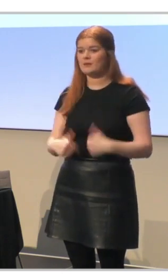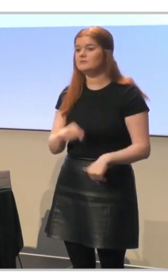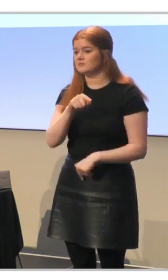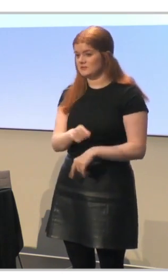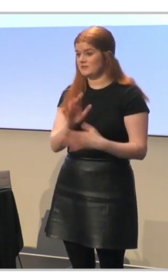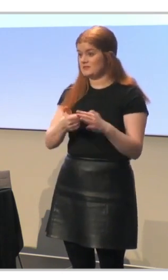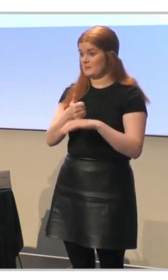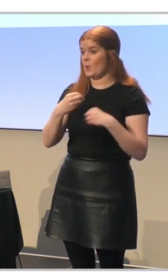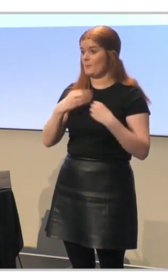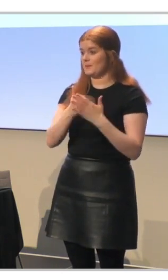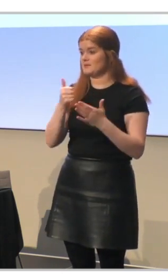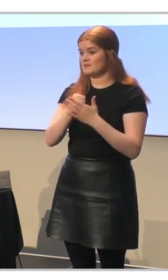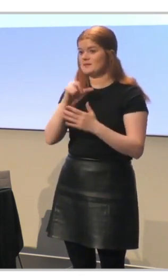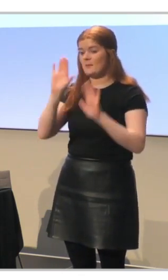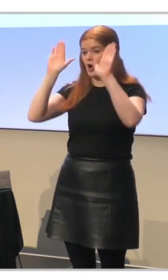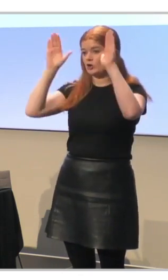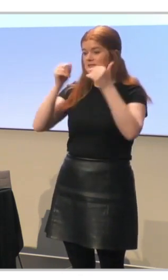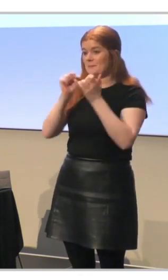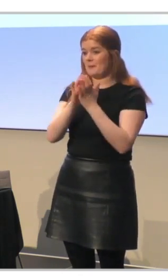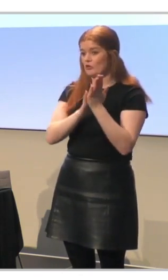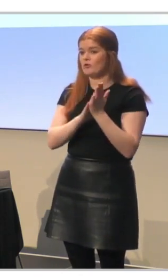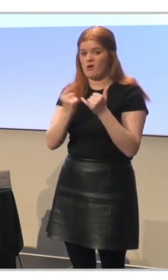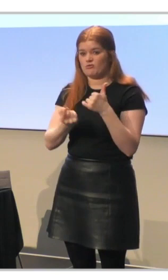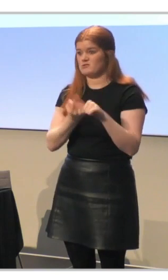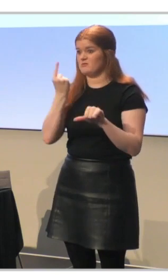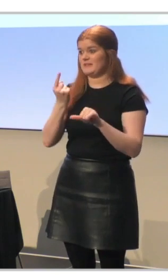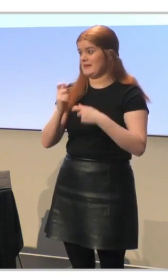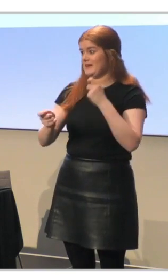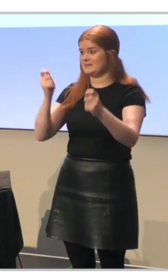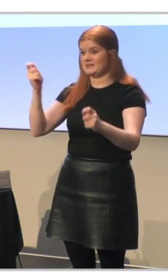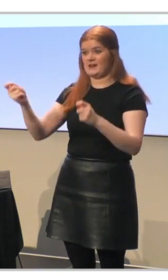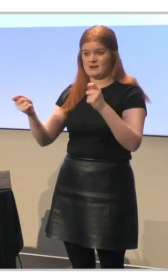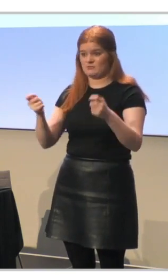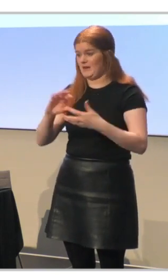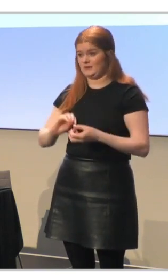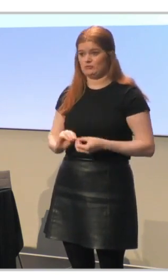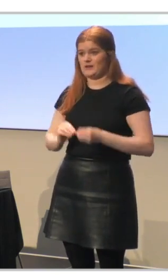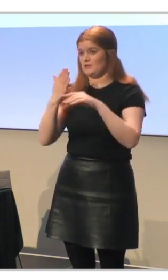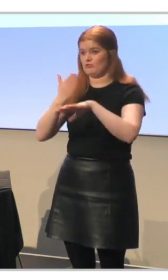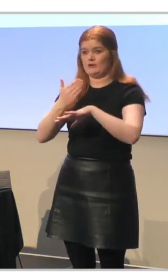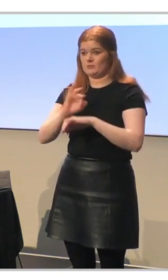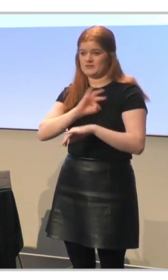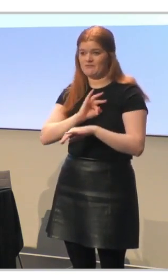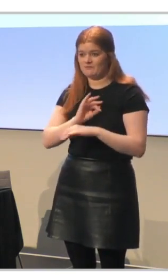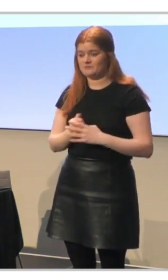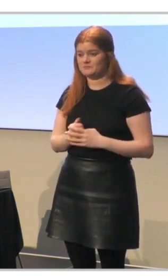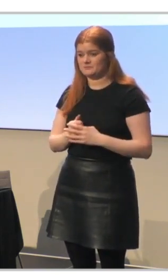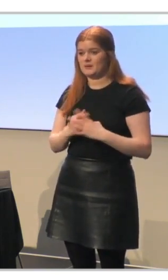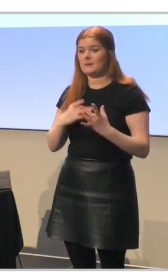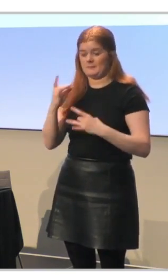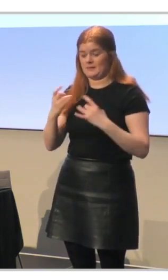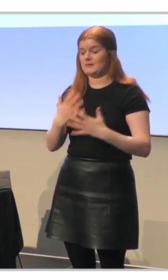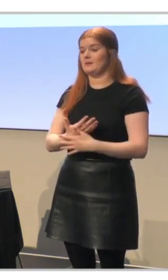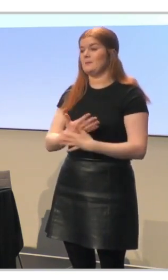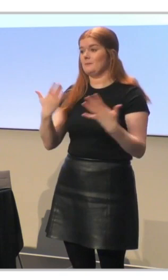has set up a business called the Autistic Baker and is already carving out a career for himself in this area. He is making a real,